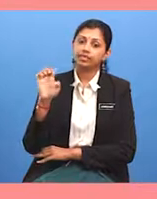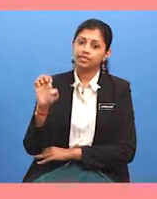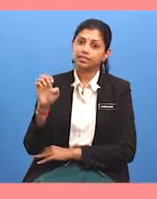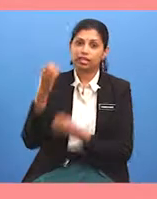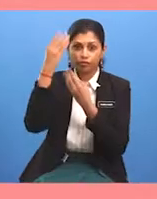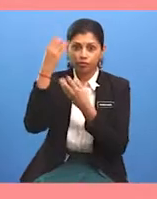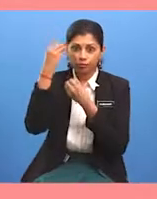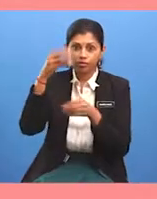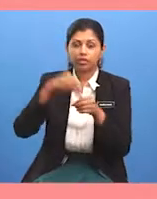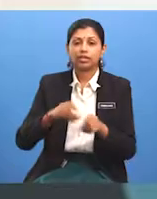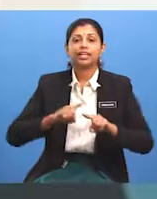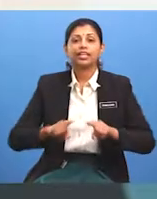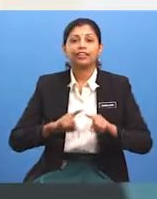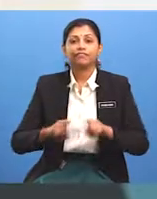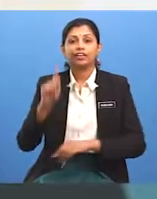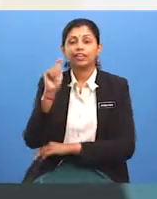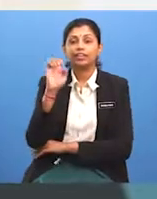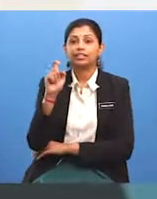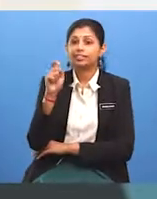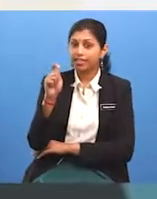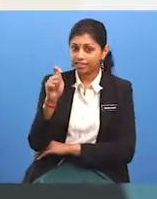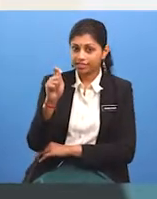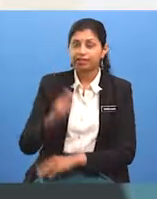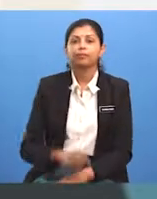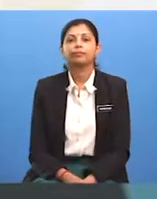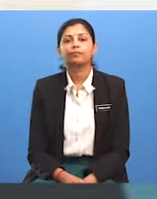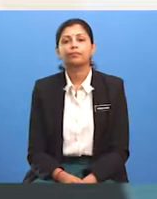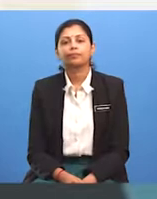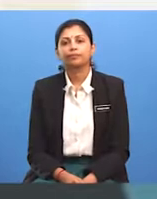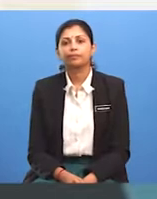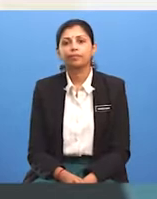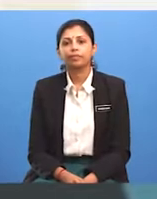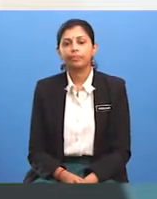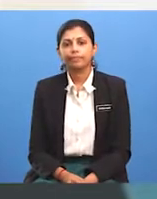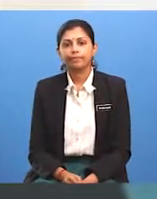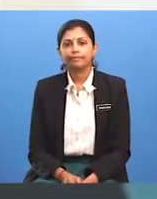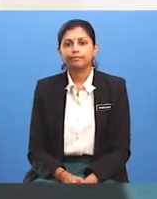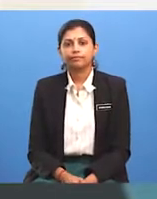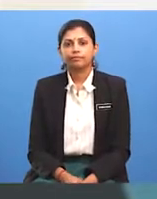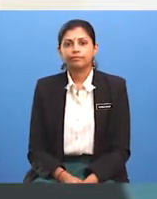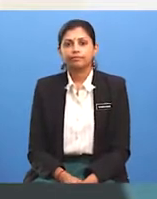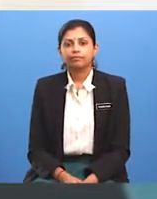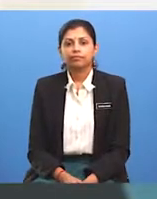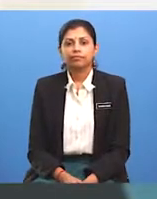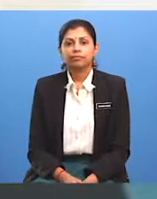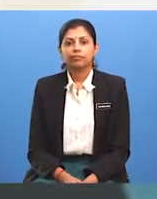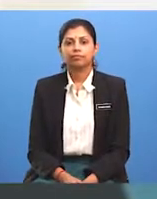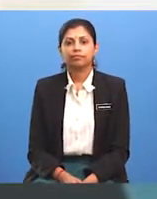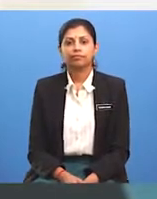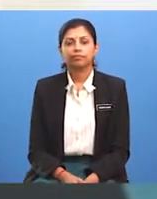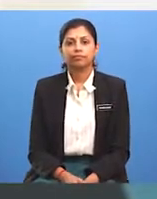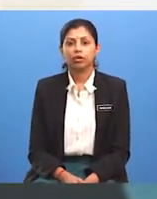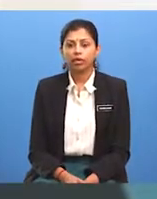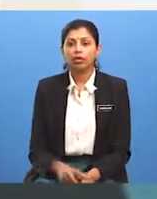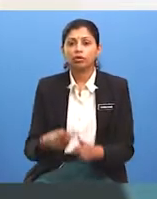in different texts to get the gist or the main idea of a